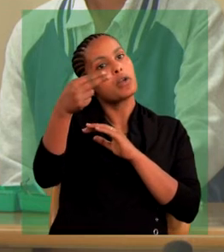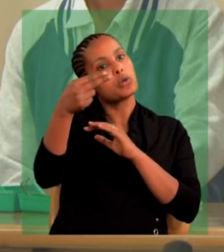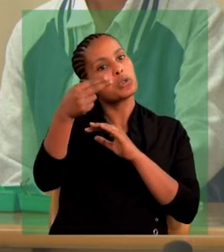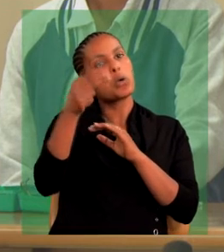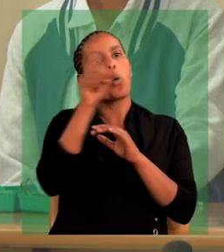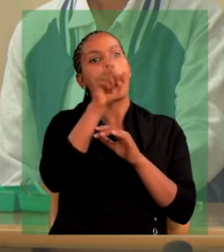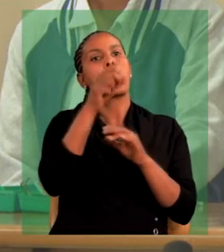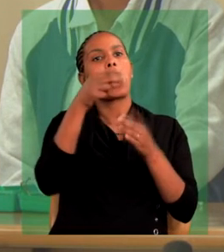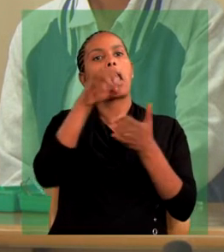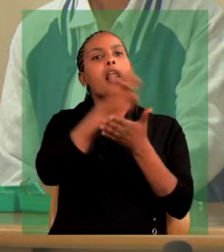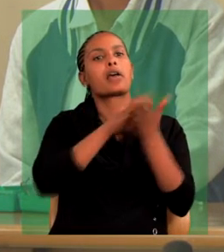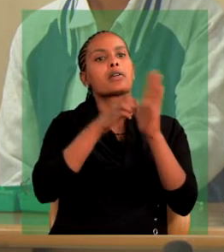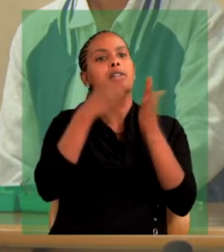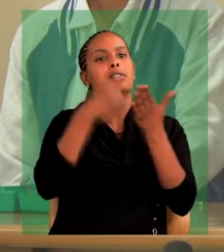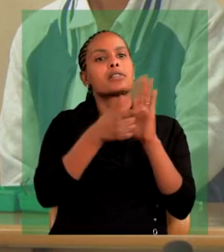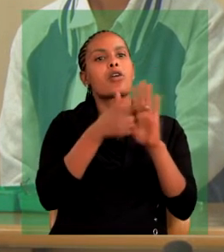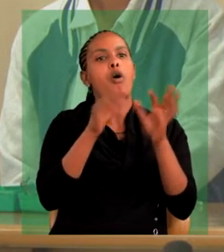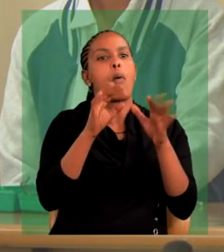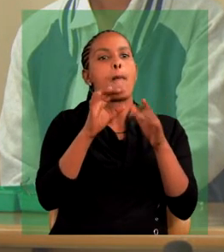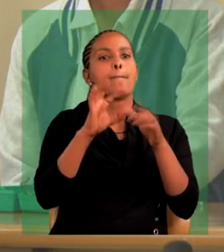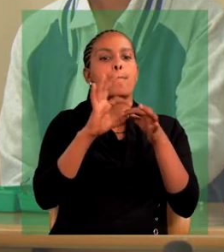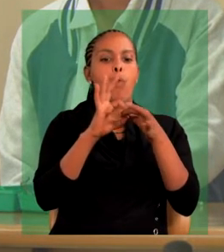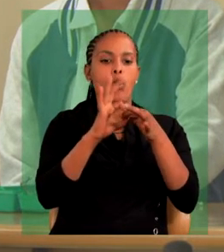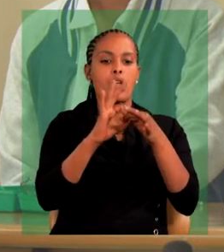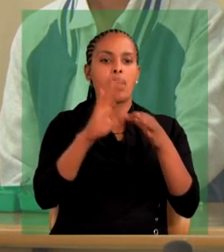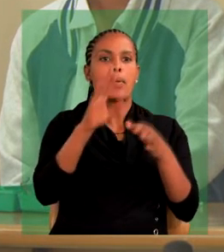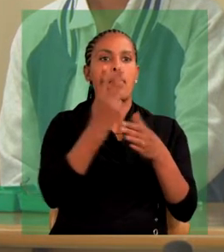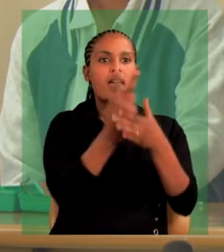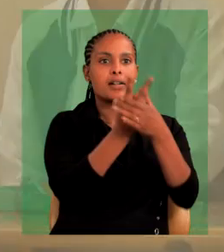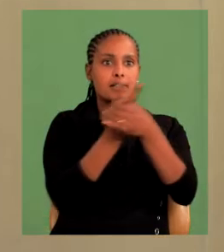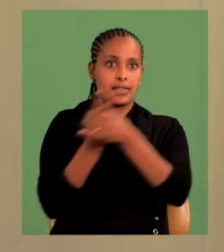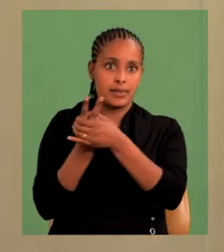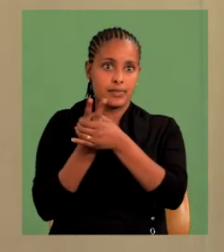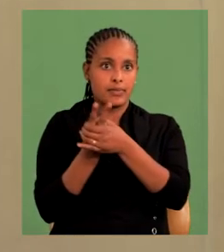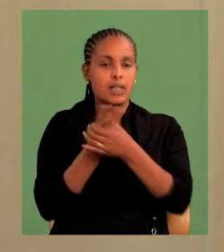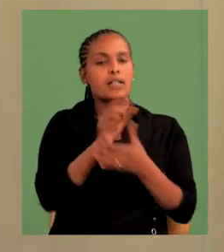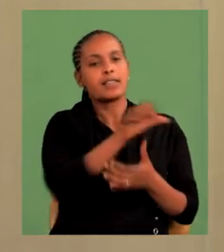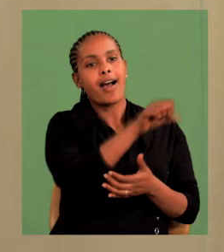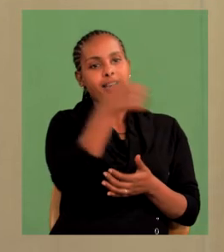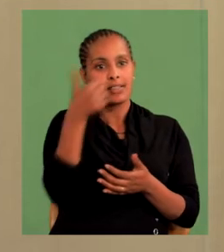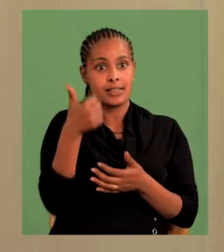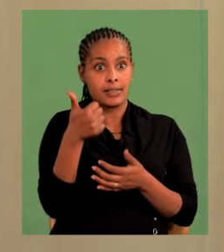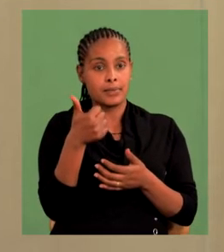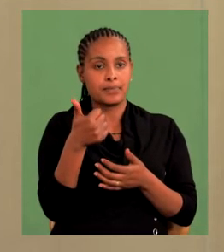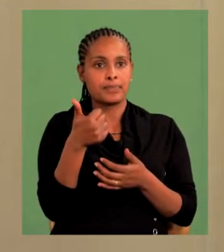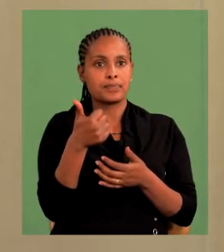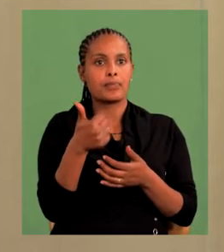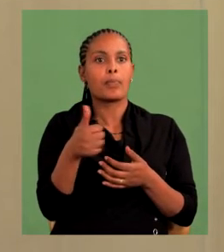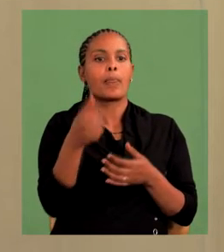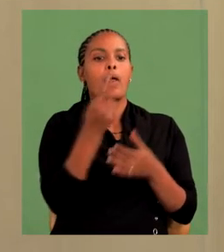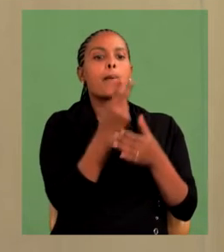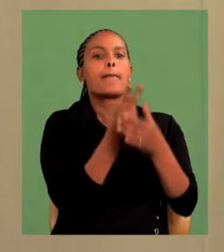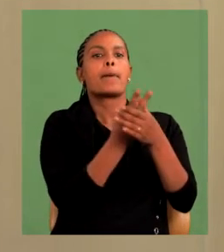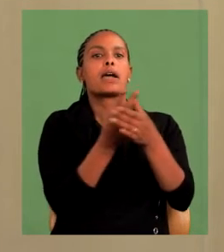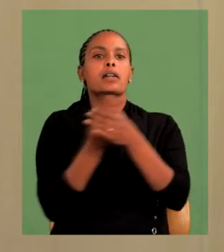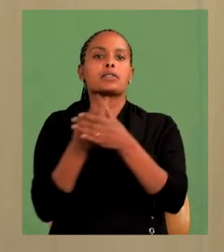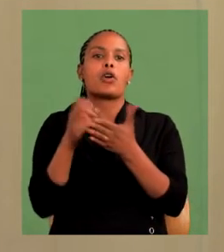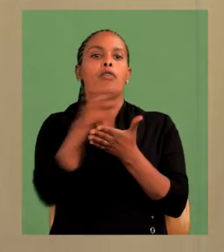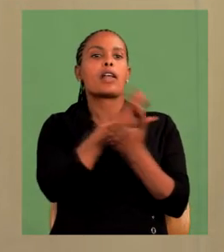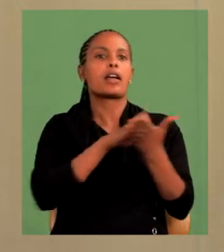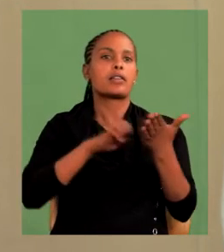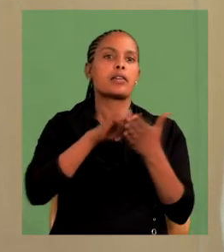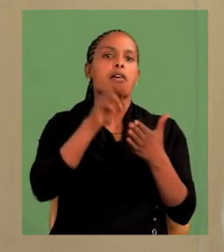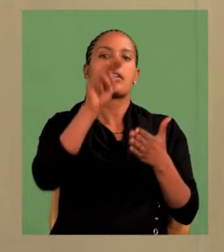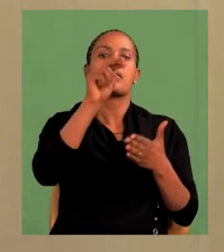electron. This is a bonding pair. The others are pairs of